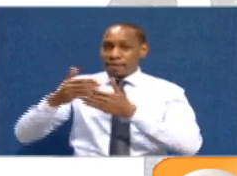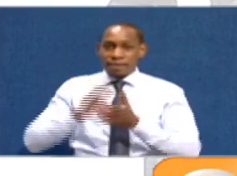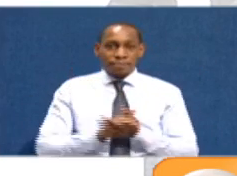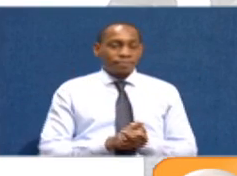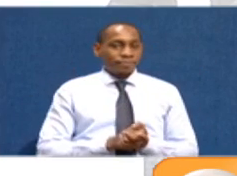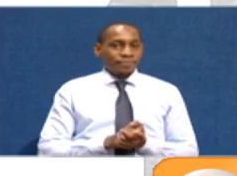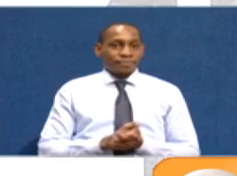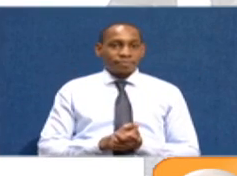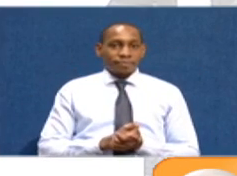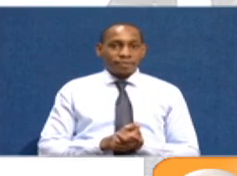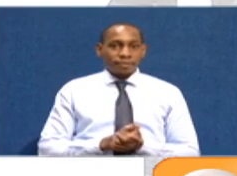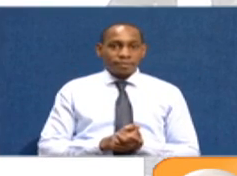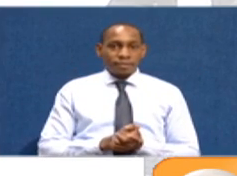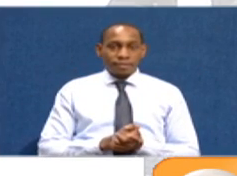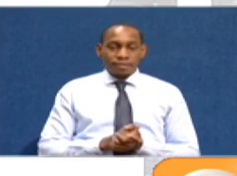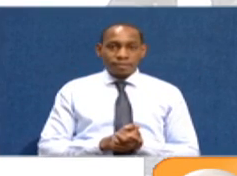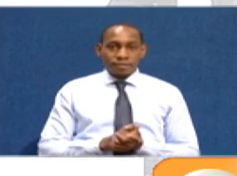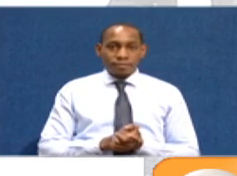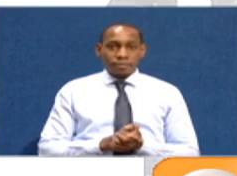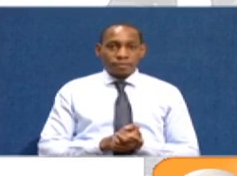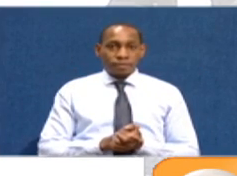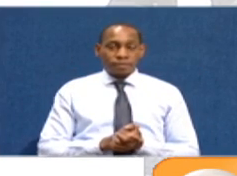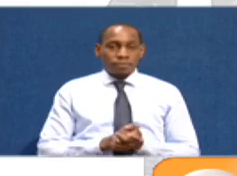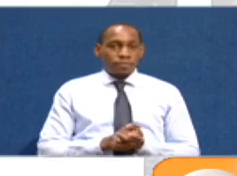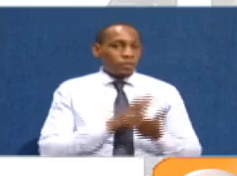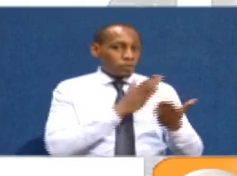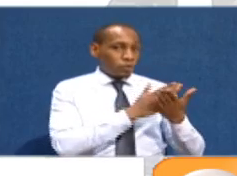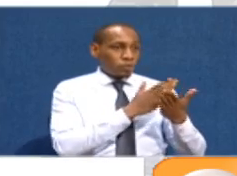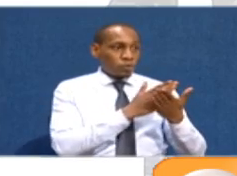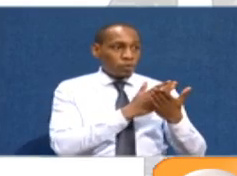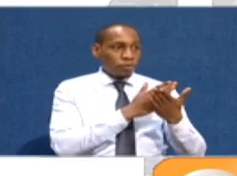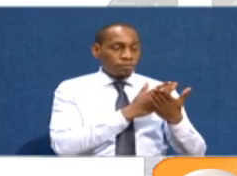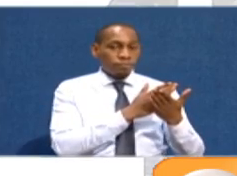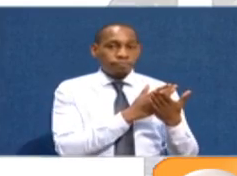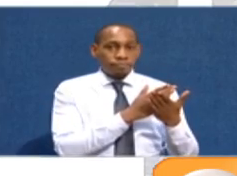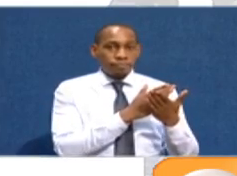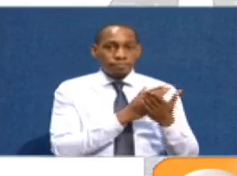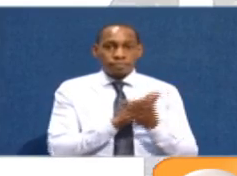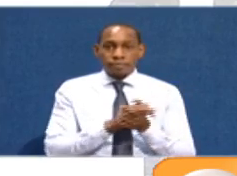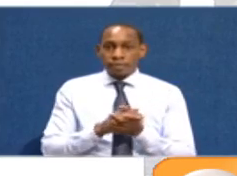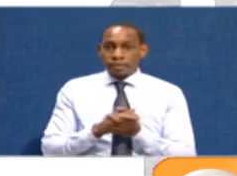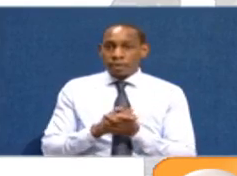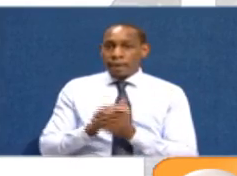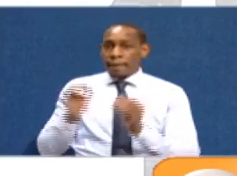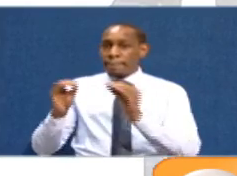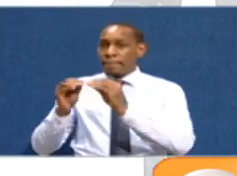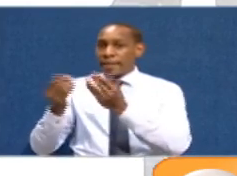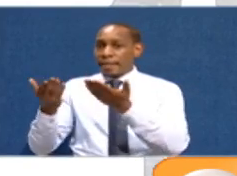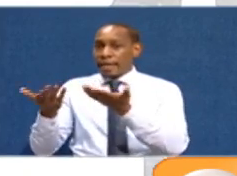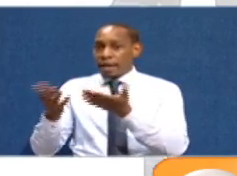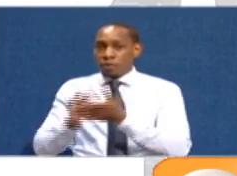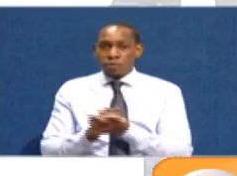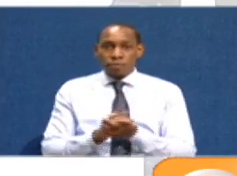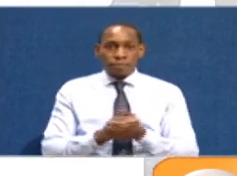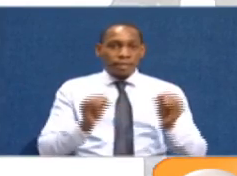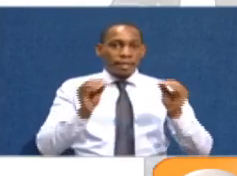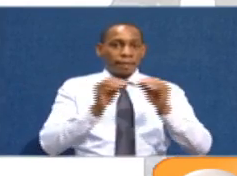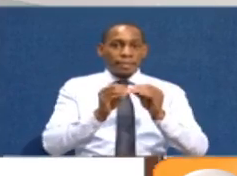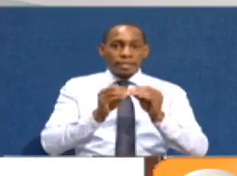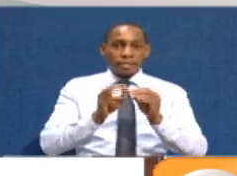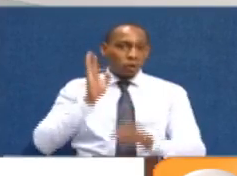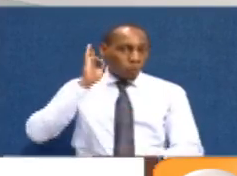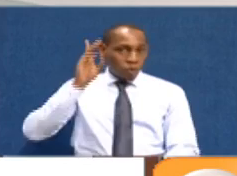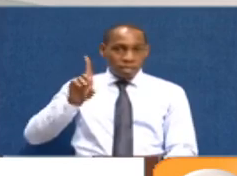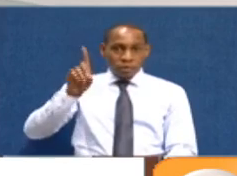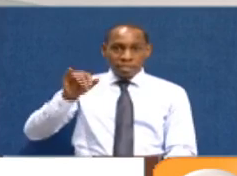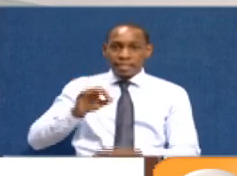pray. No, we took it about seriously. Yes. Like, for life. Cecilia, how did you all meet? We met in Washington, D.C.